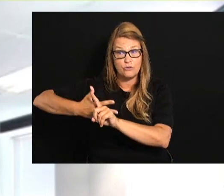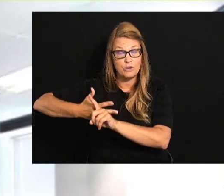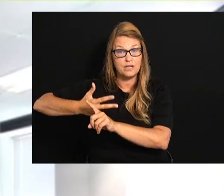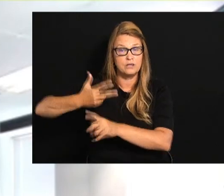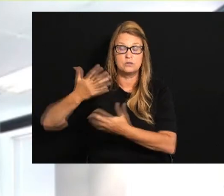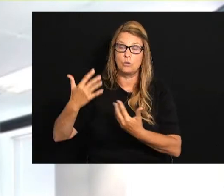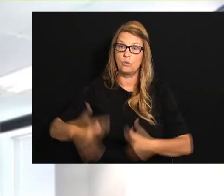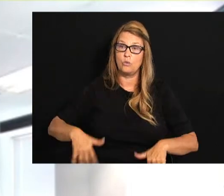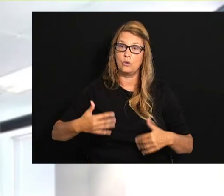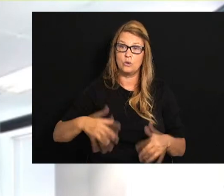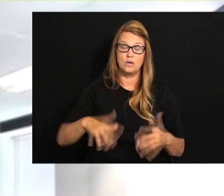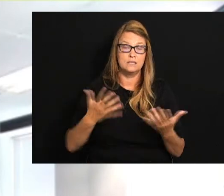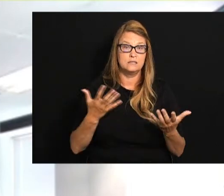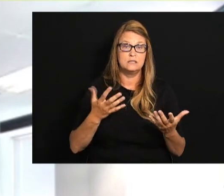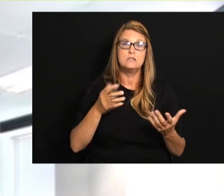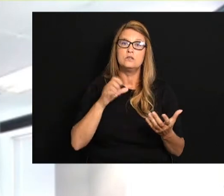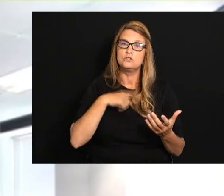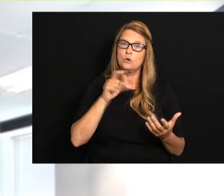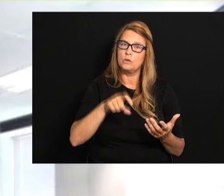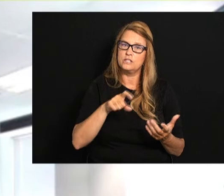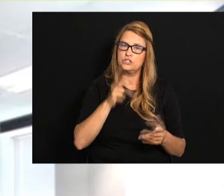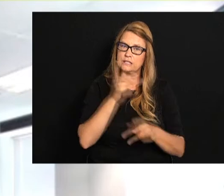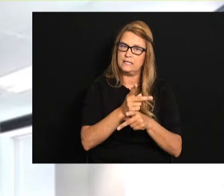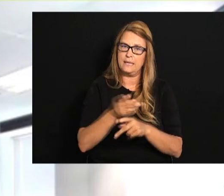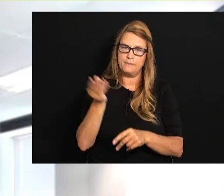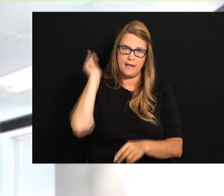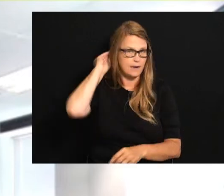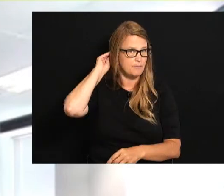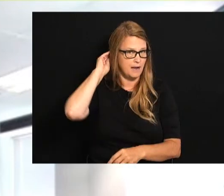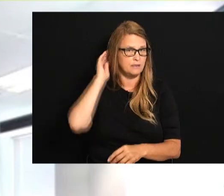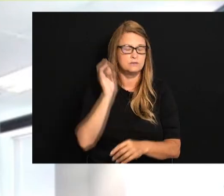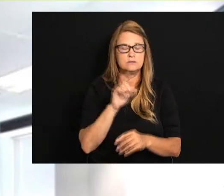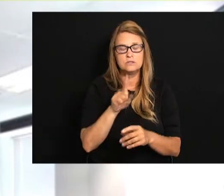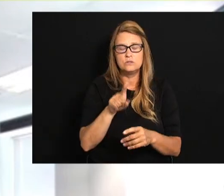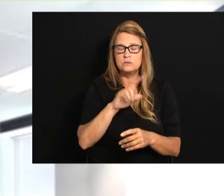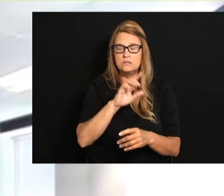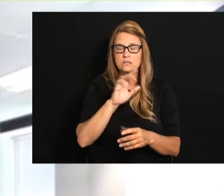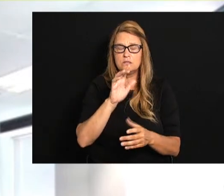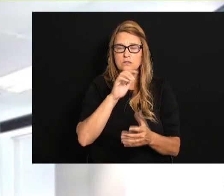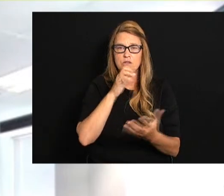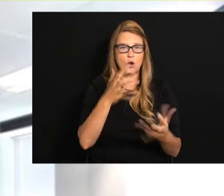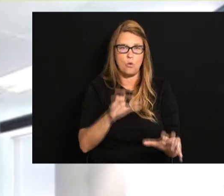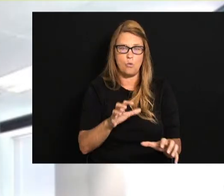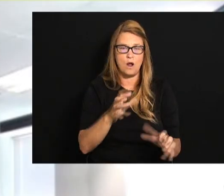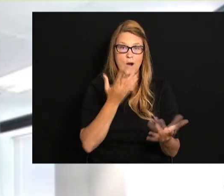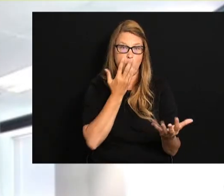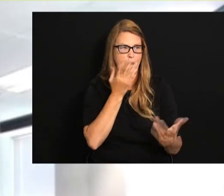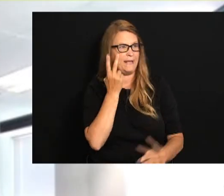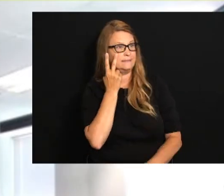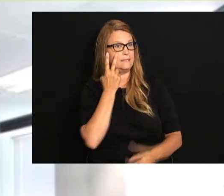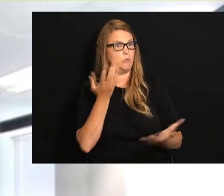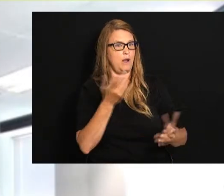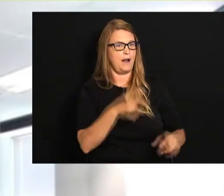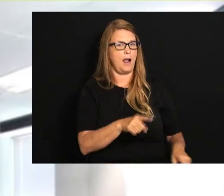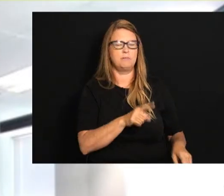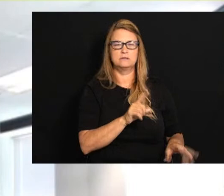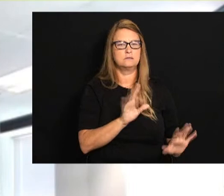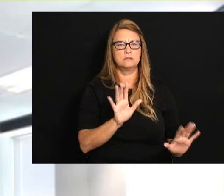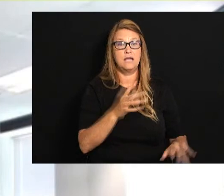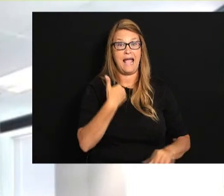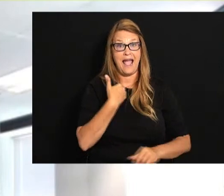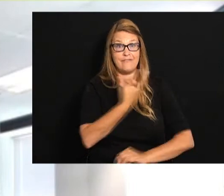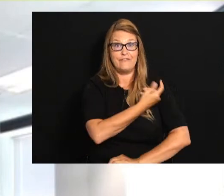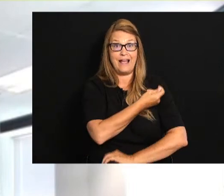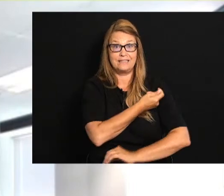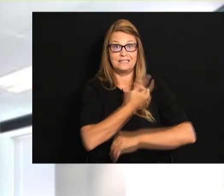that unknown as well should be on the back of their minds. It is not something that you want to wait and see. And if we have a vaccine that's available,